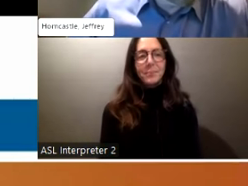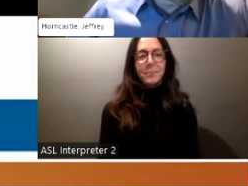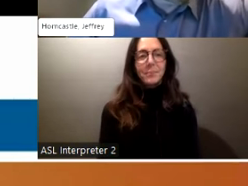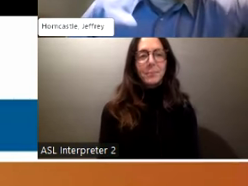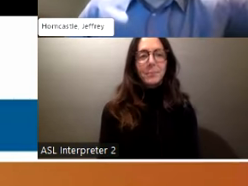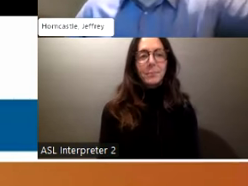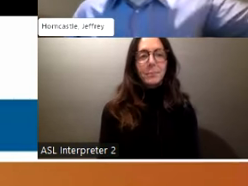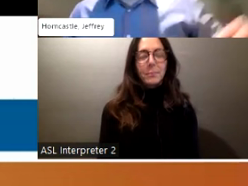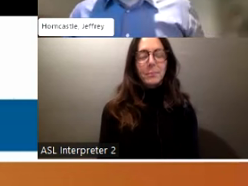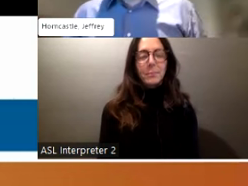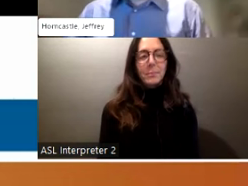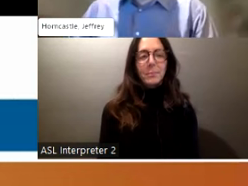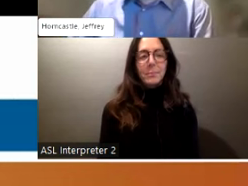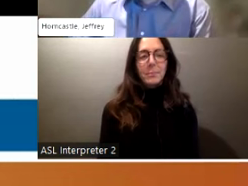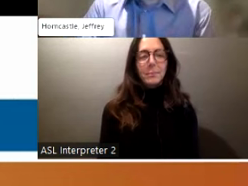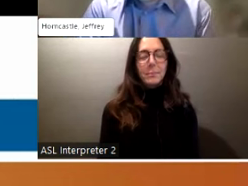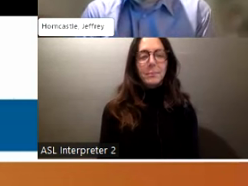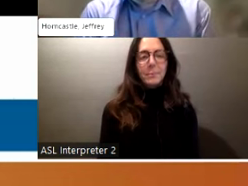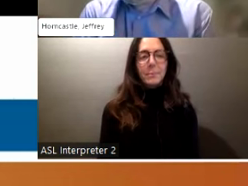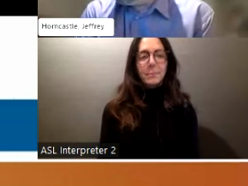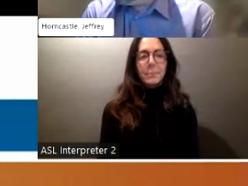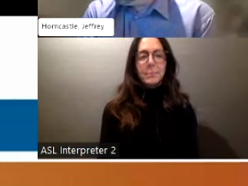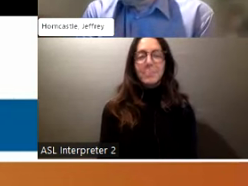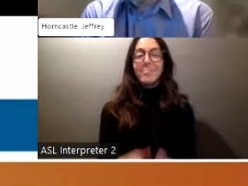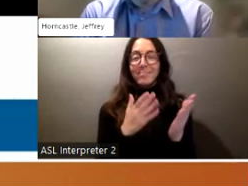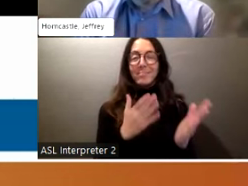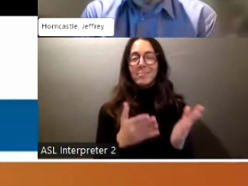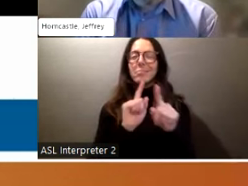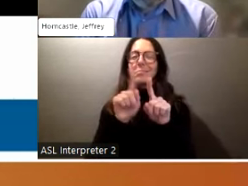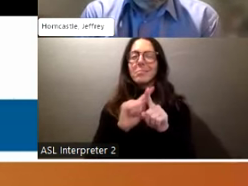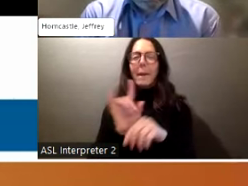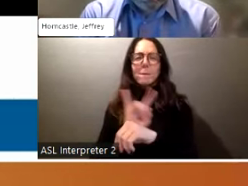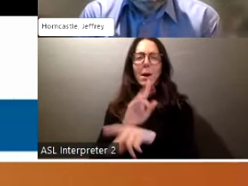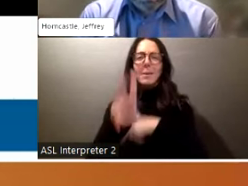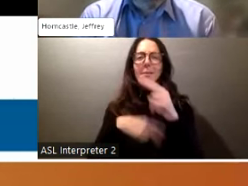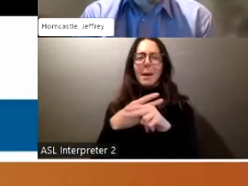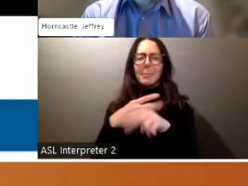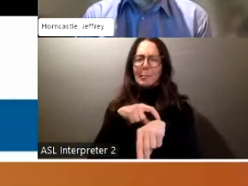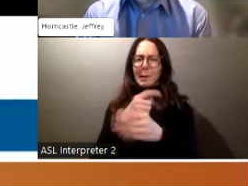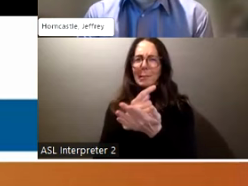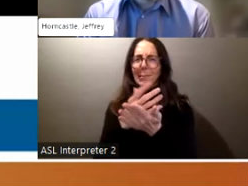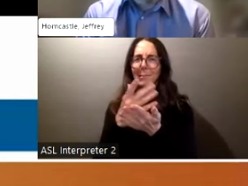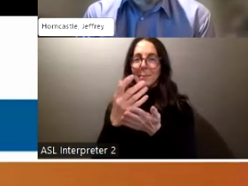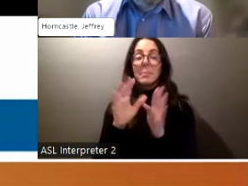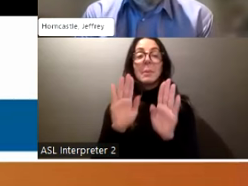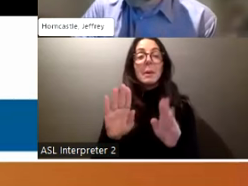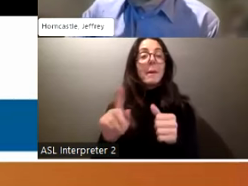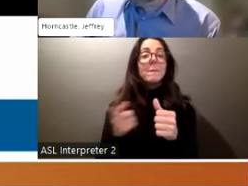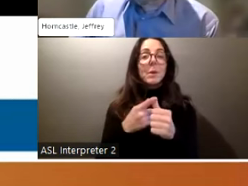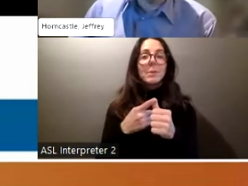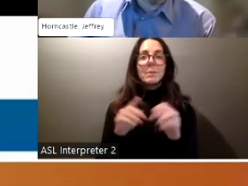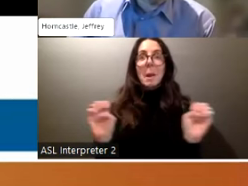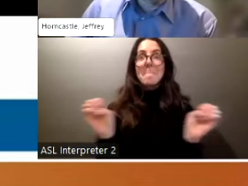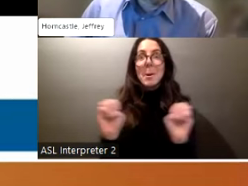So now we'll get into a few different fraud types here. I know we're getting a little short on time. So the first one is, of course, the emergency